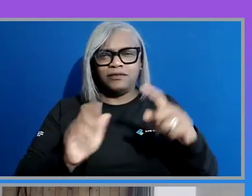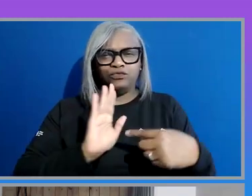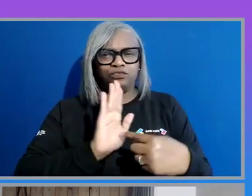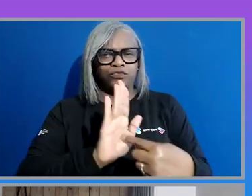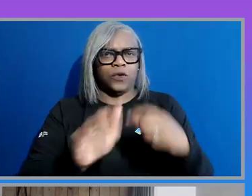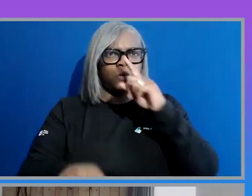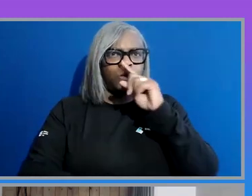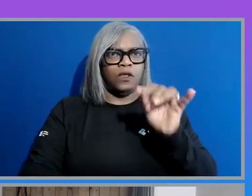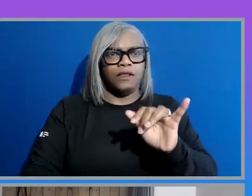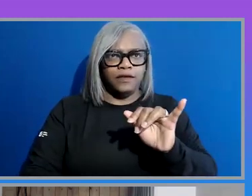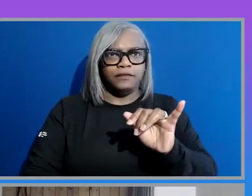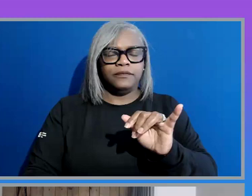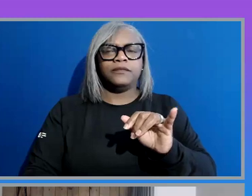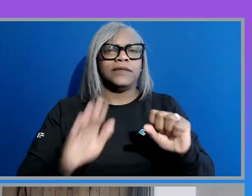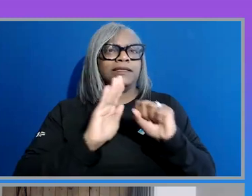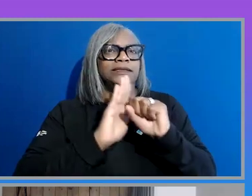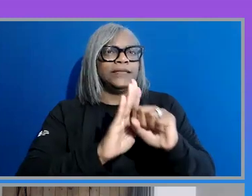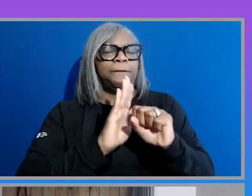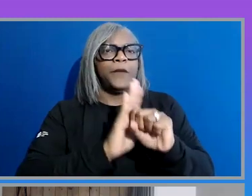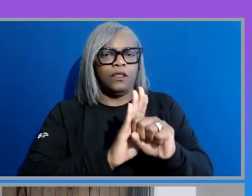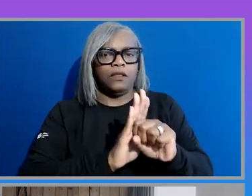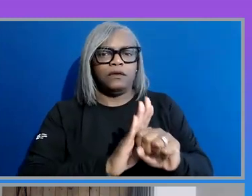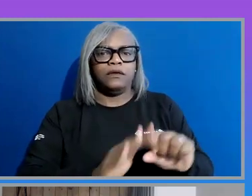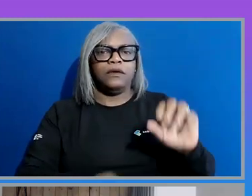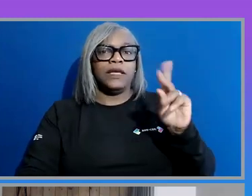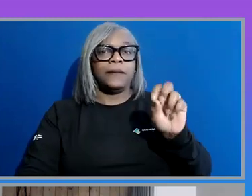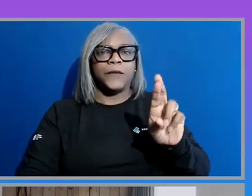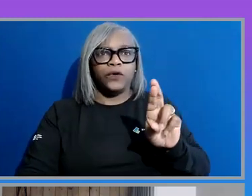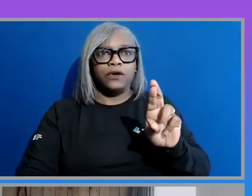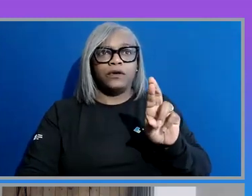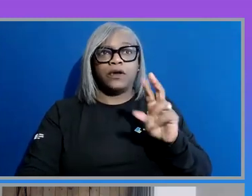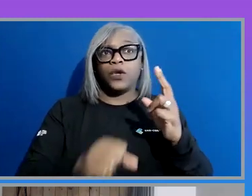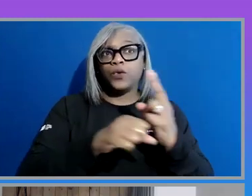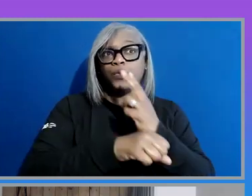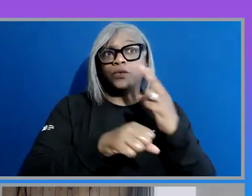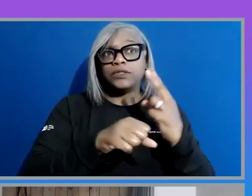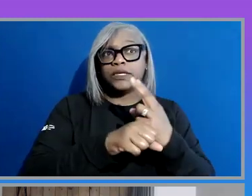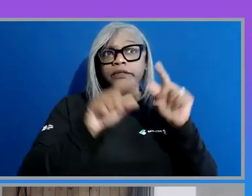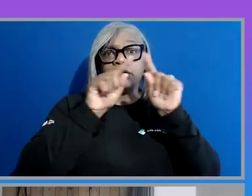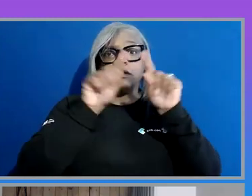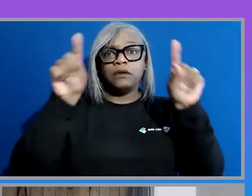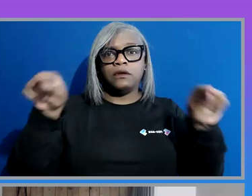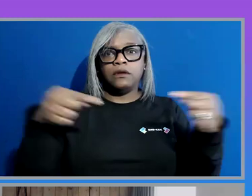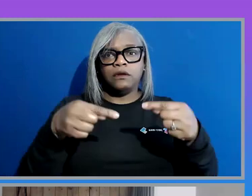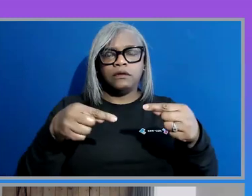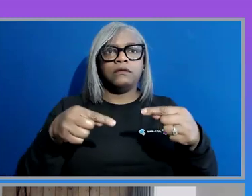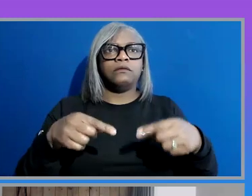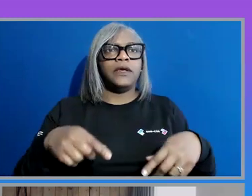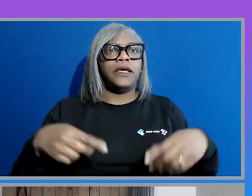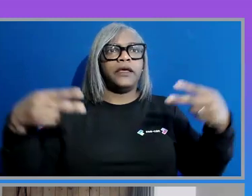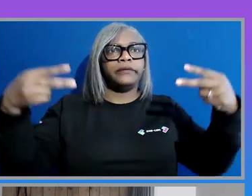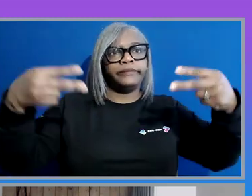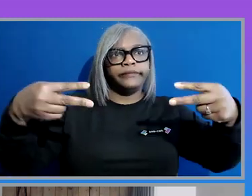This code sample is in Ember, and it uses both handlebars and angle brackets in its templating language.